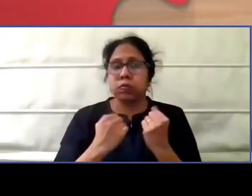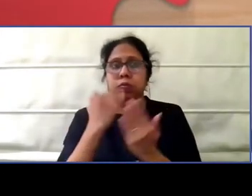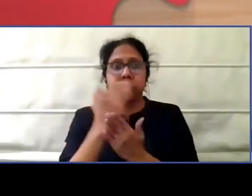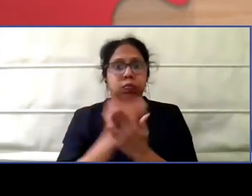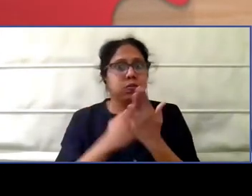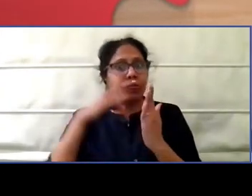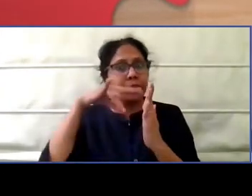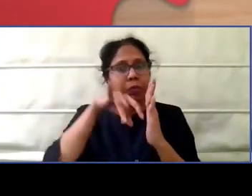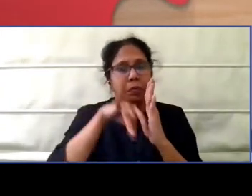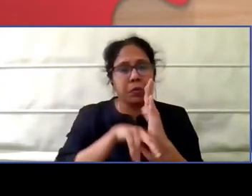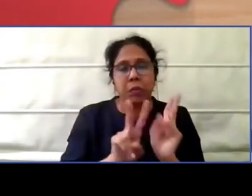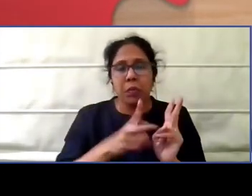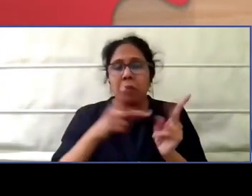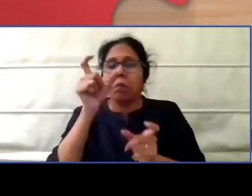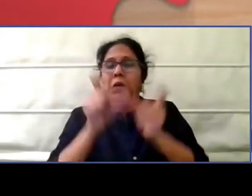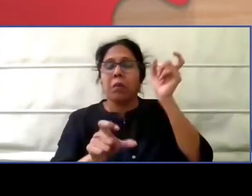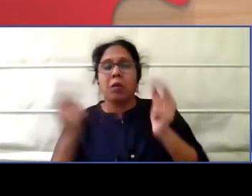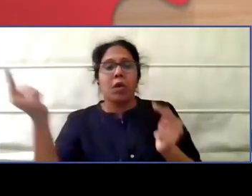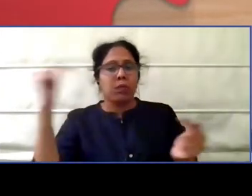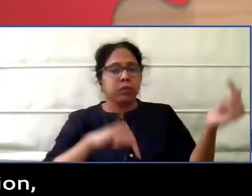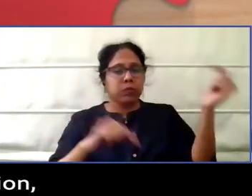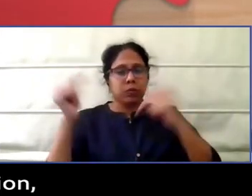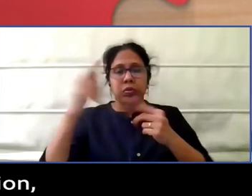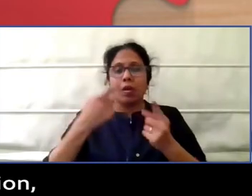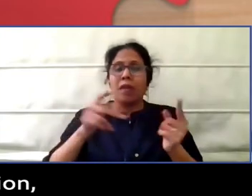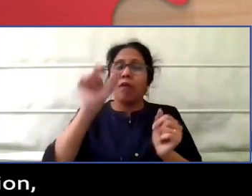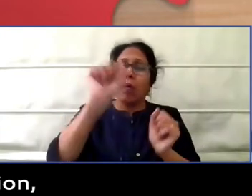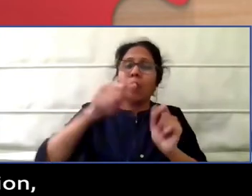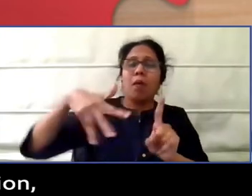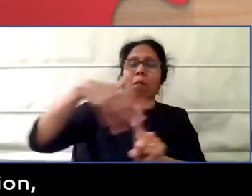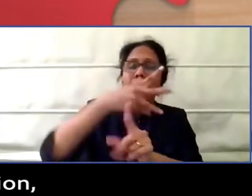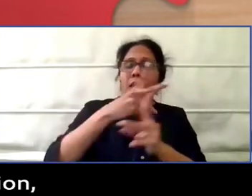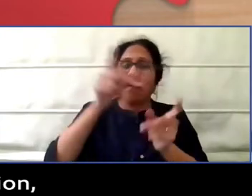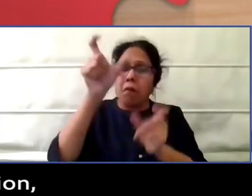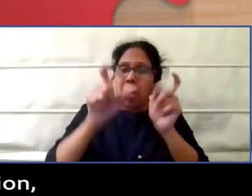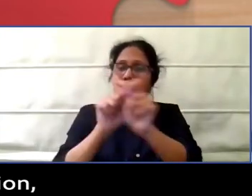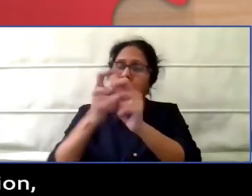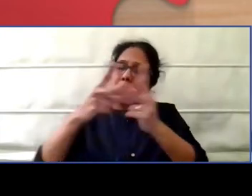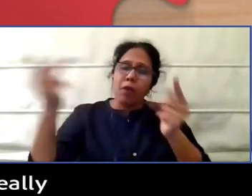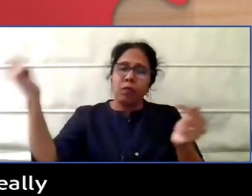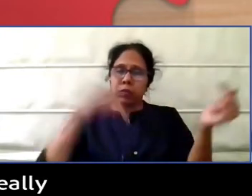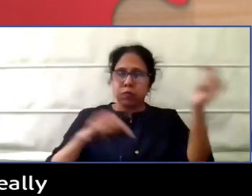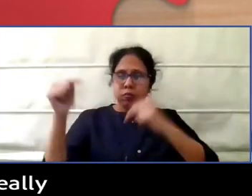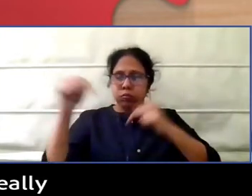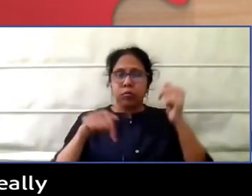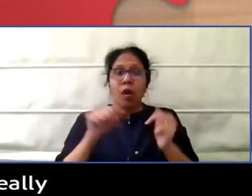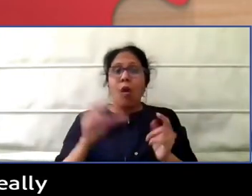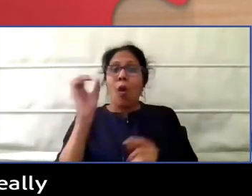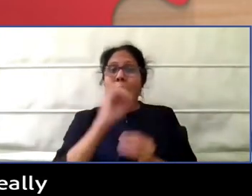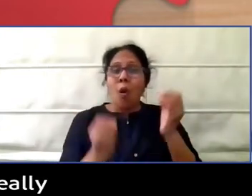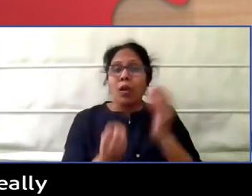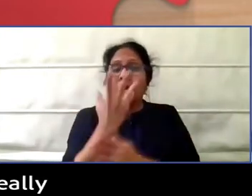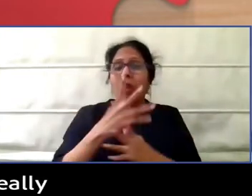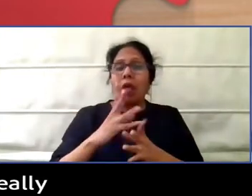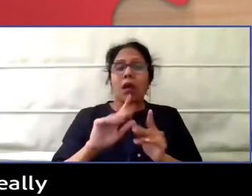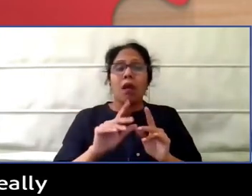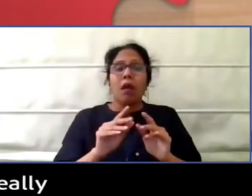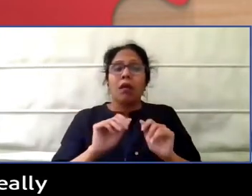we bring people from all walks of life in terms of how to shape up the organization, how to learn from each other, how do we